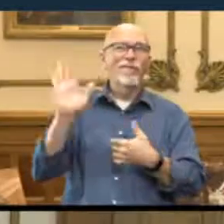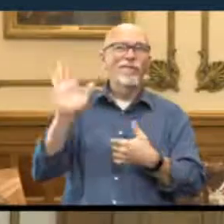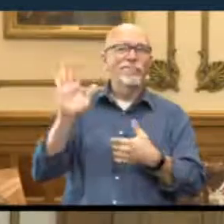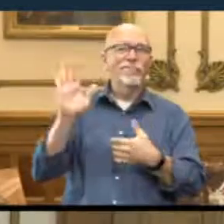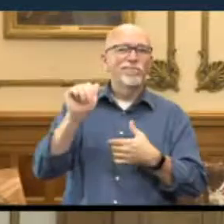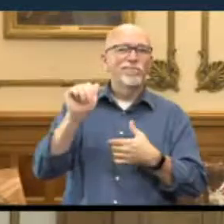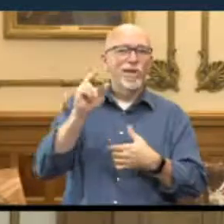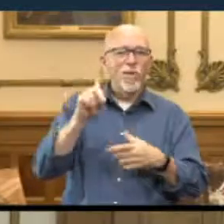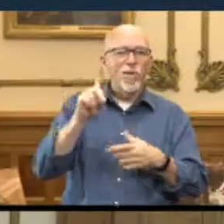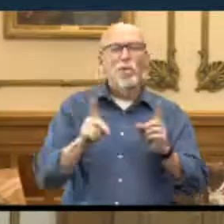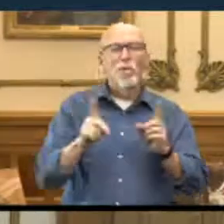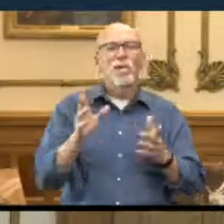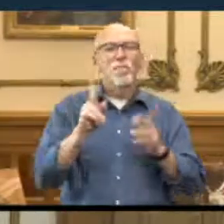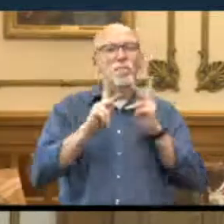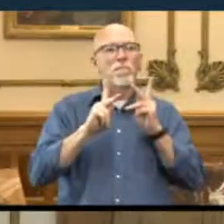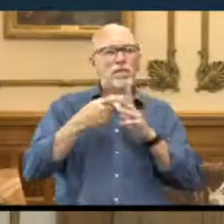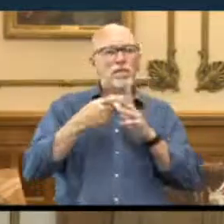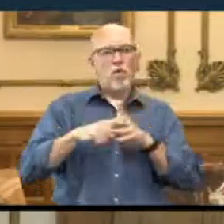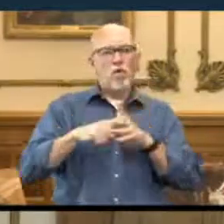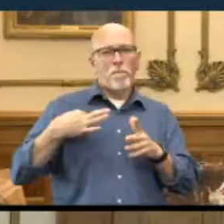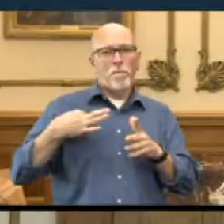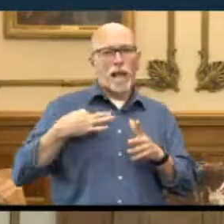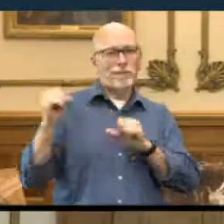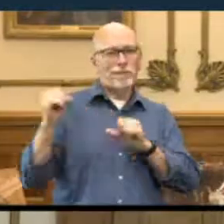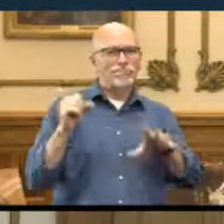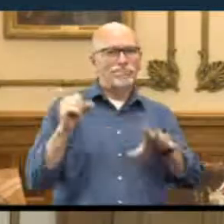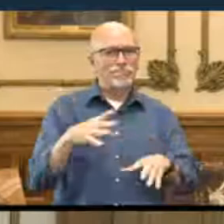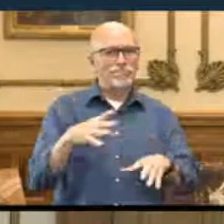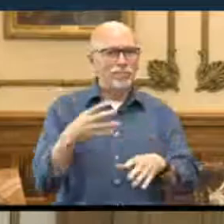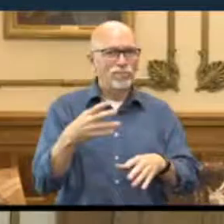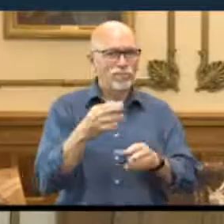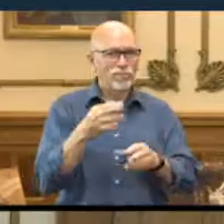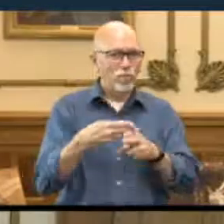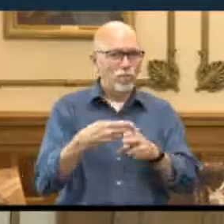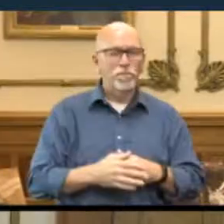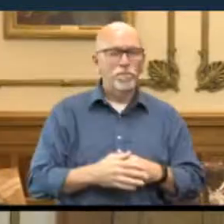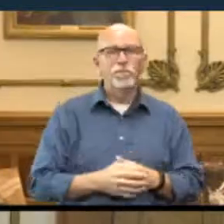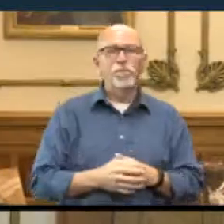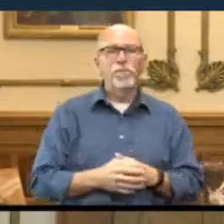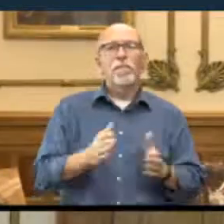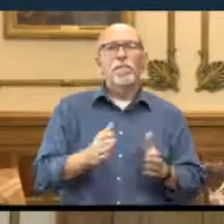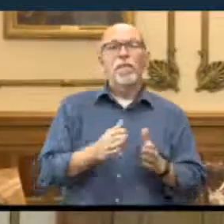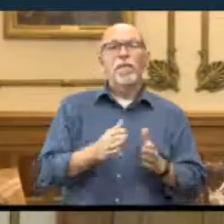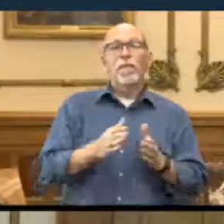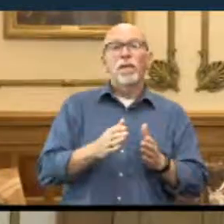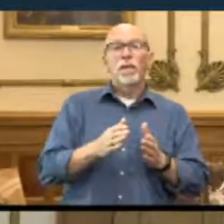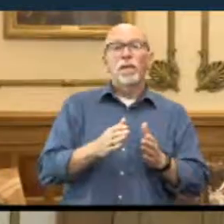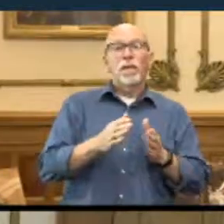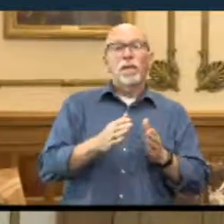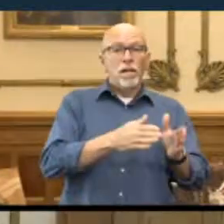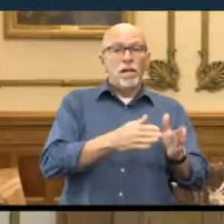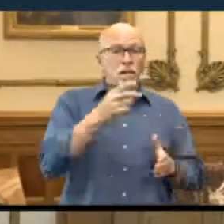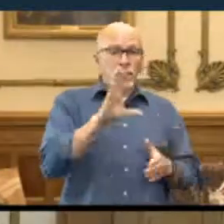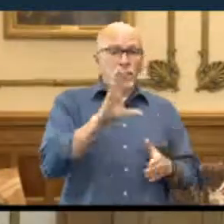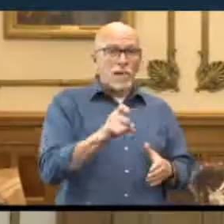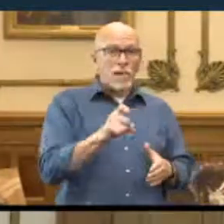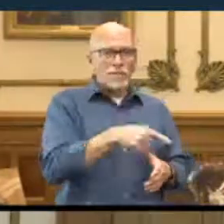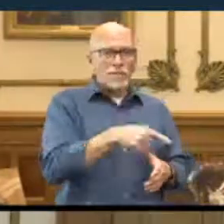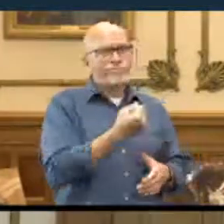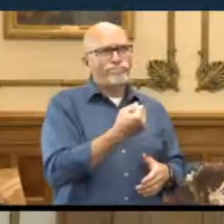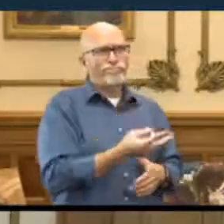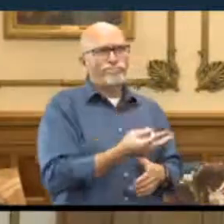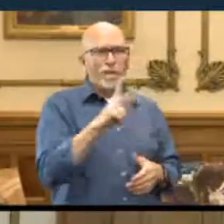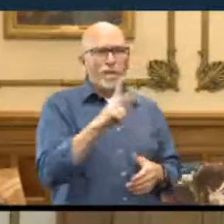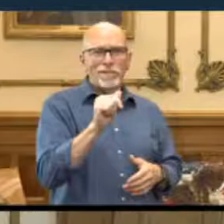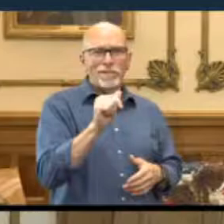But folks will start applying here soon. And then, Dr. Box, you've got a number of updates to